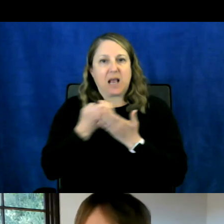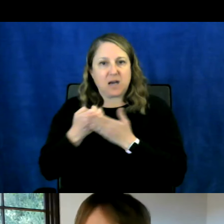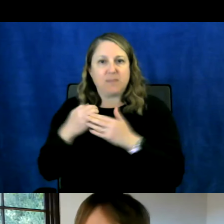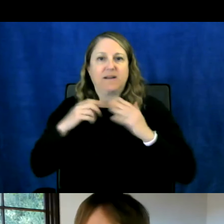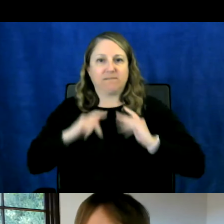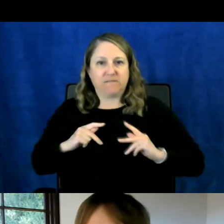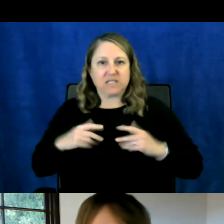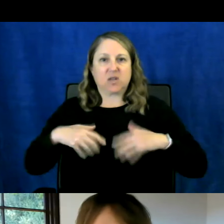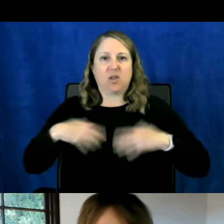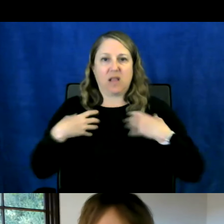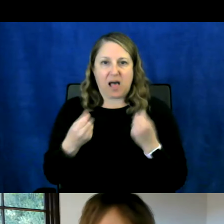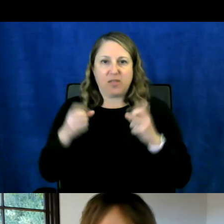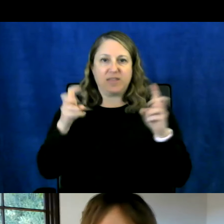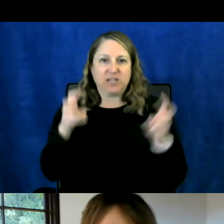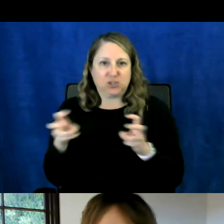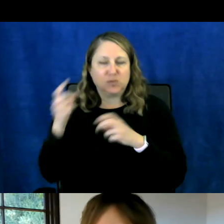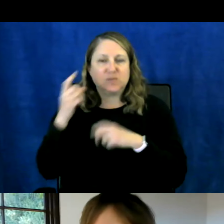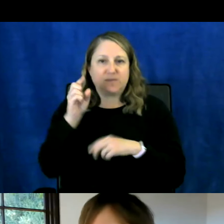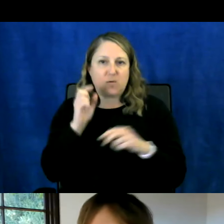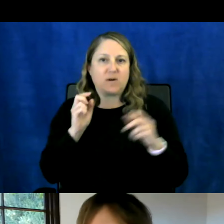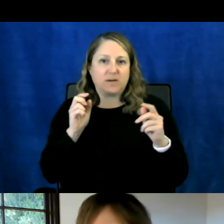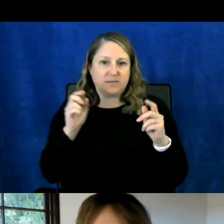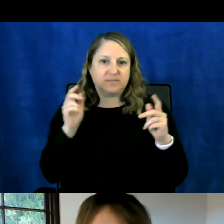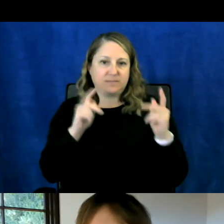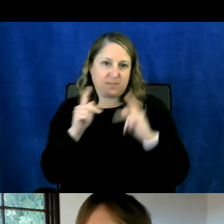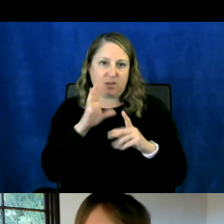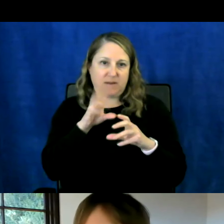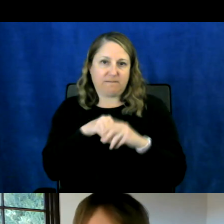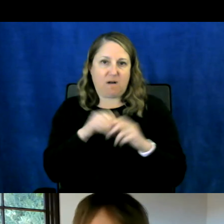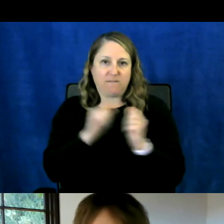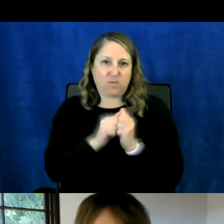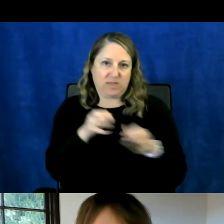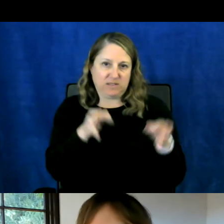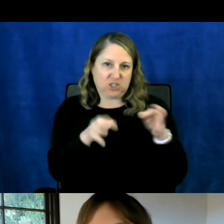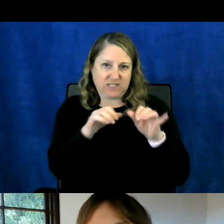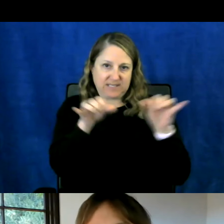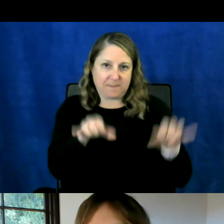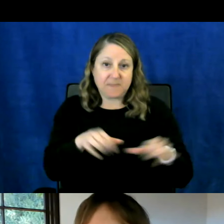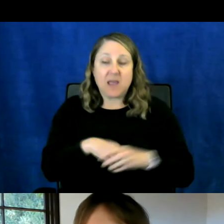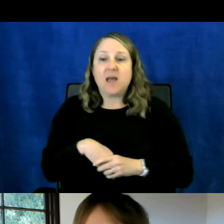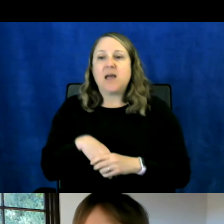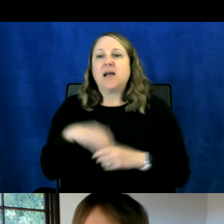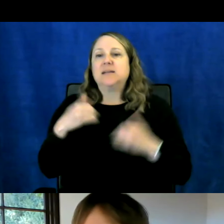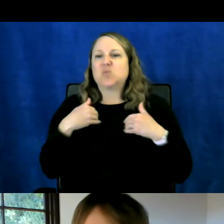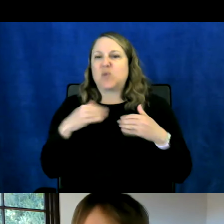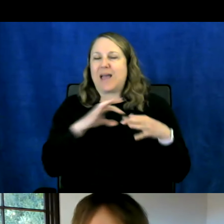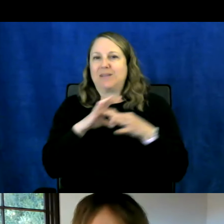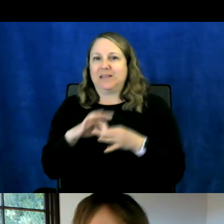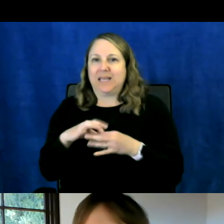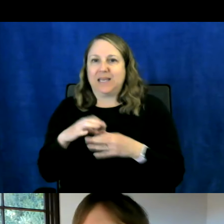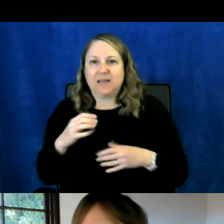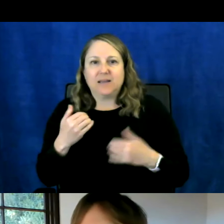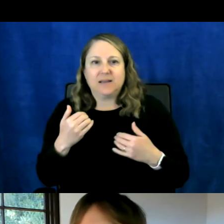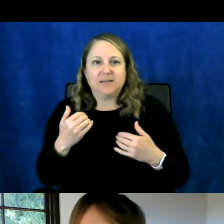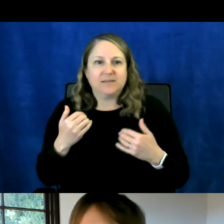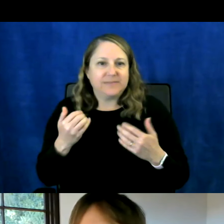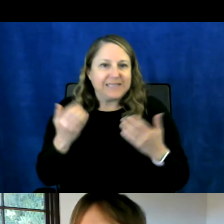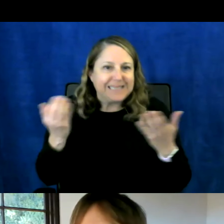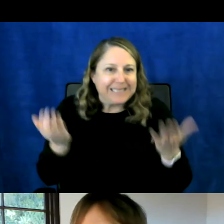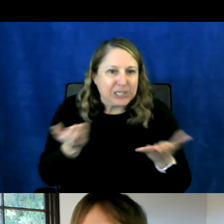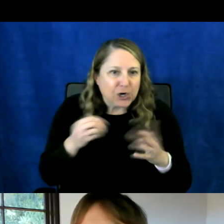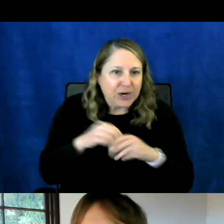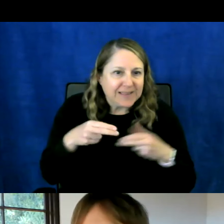for individuals who are justice involved. So there's a link, hopefully we can get it to you. It's hyperlinked in this slide